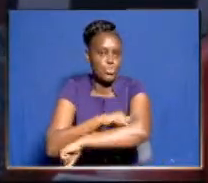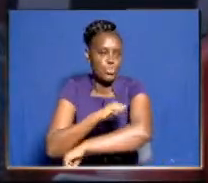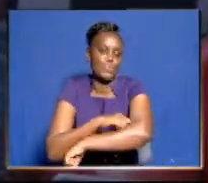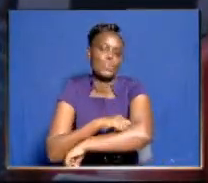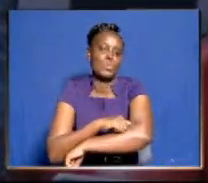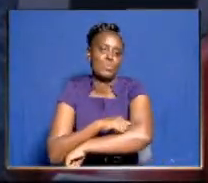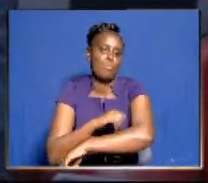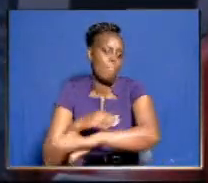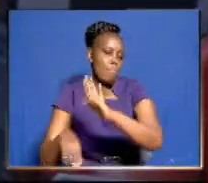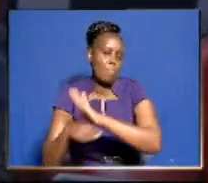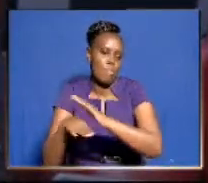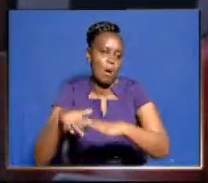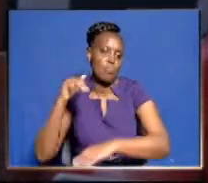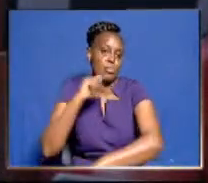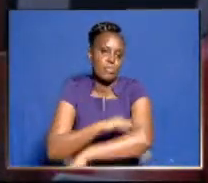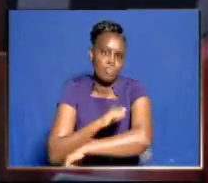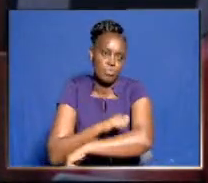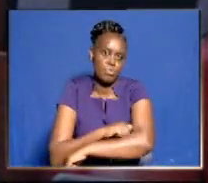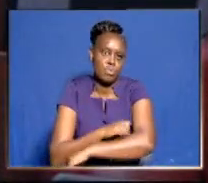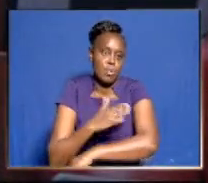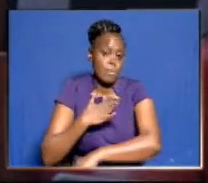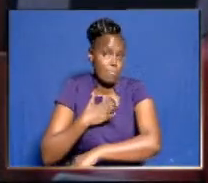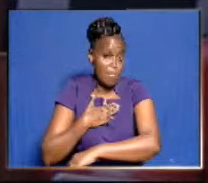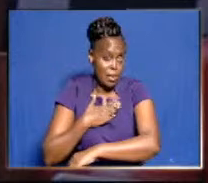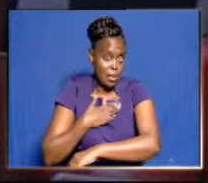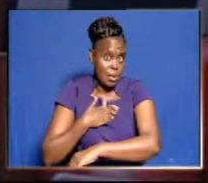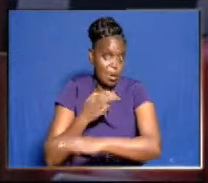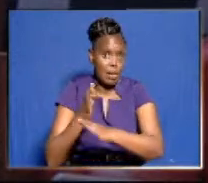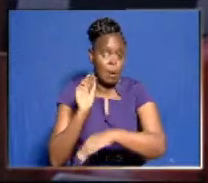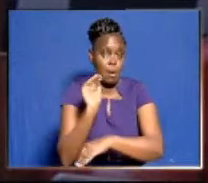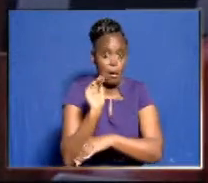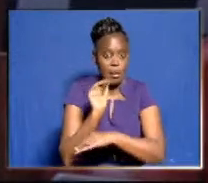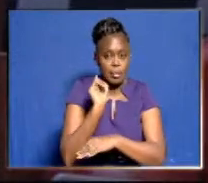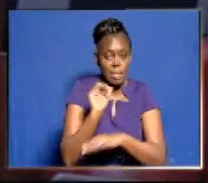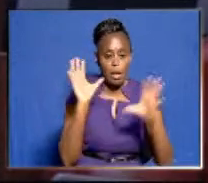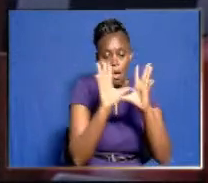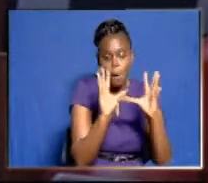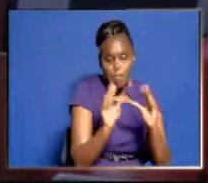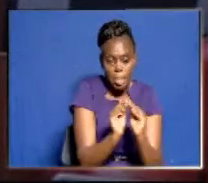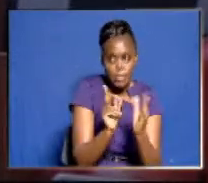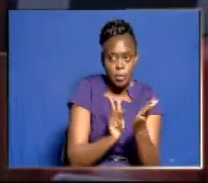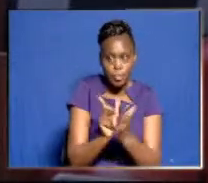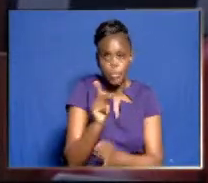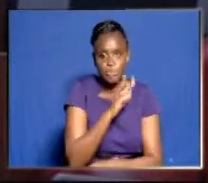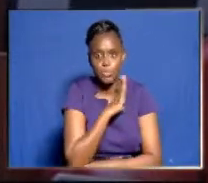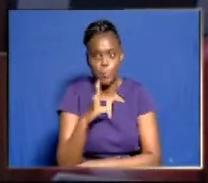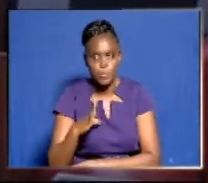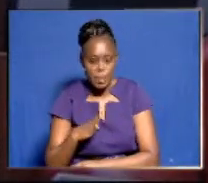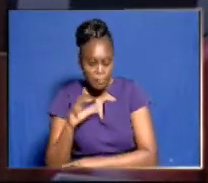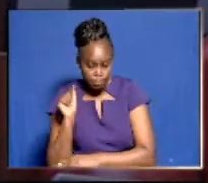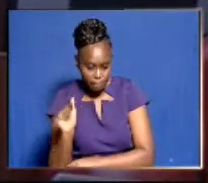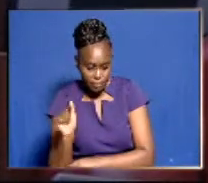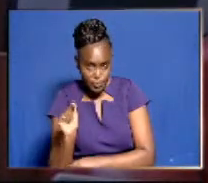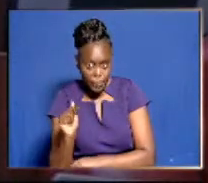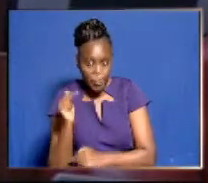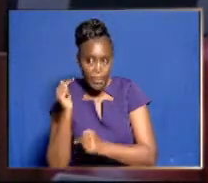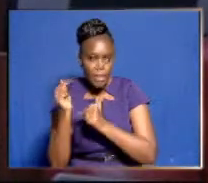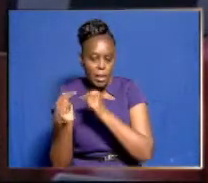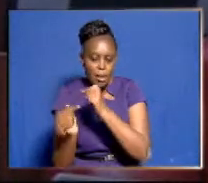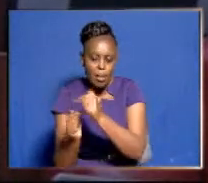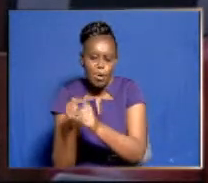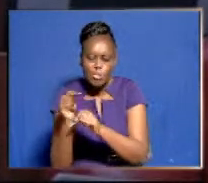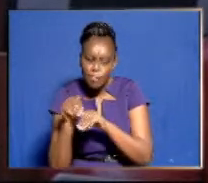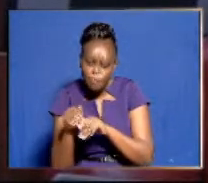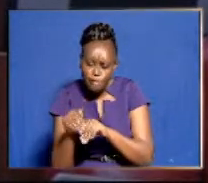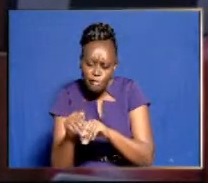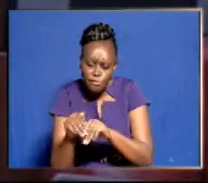Mr. Speaker. And therefore, I do request that the Budget and Appropriations Committee continue following